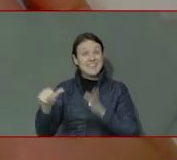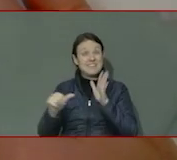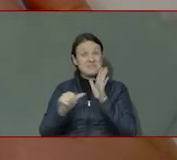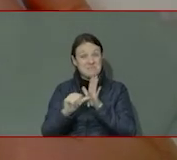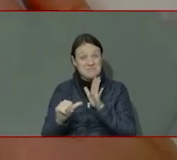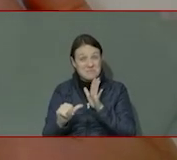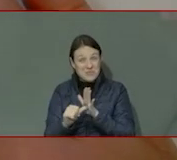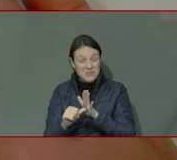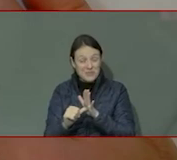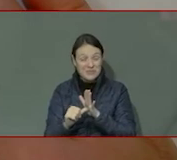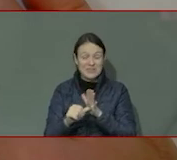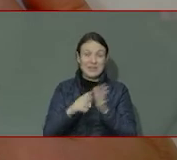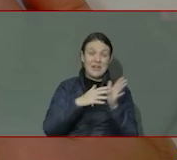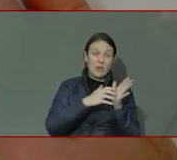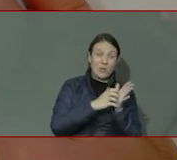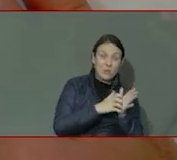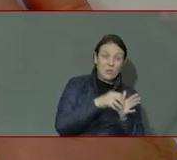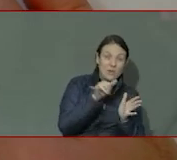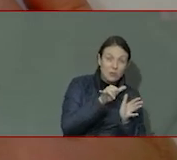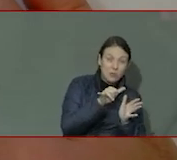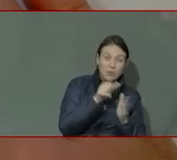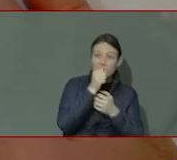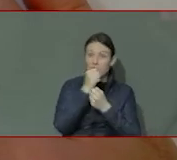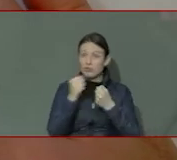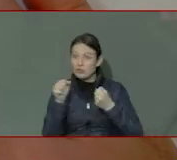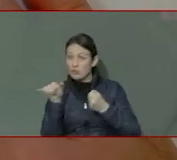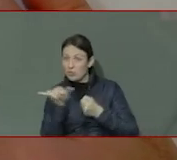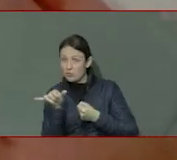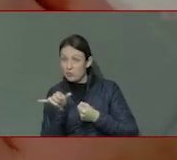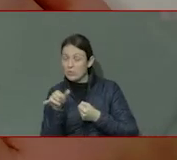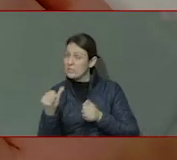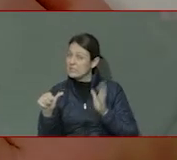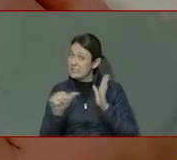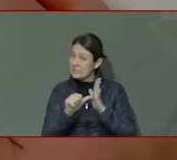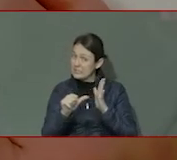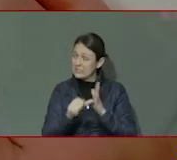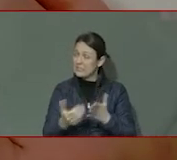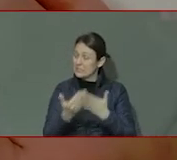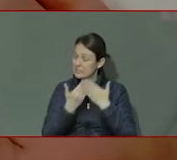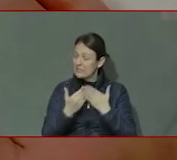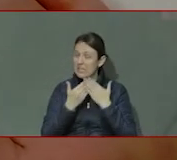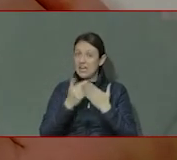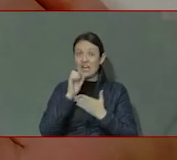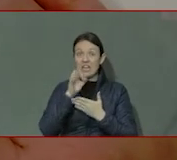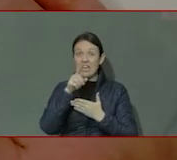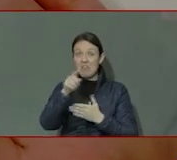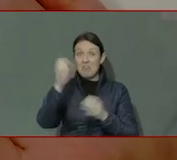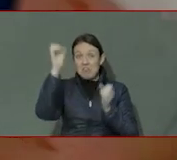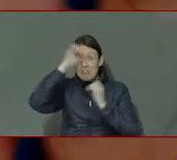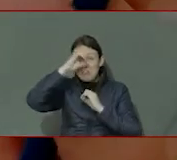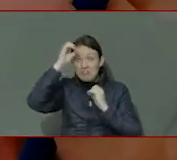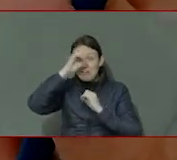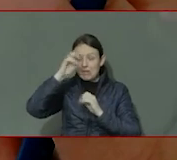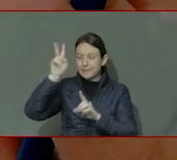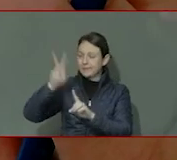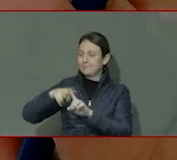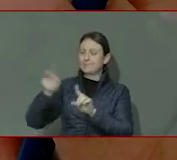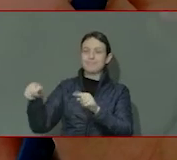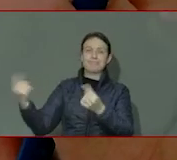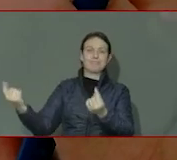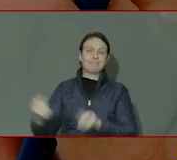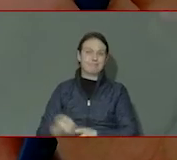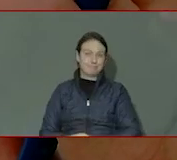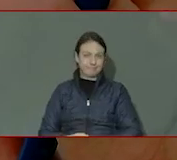and bases are weak and which ones are strong? Yes, because if you don't do that, the application is going to be a nightmare. But if you